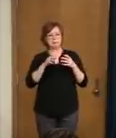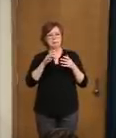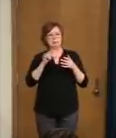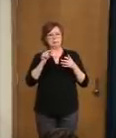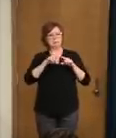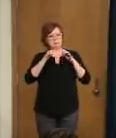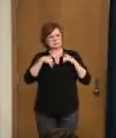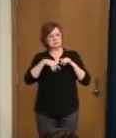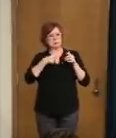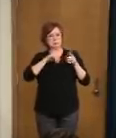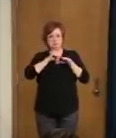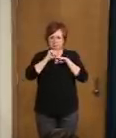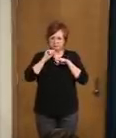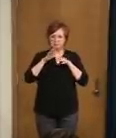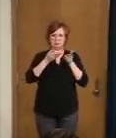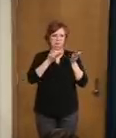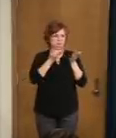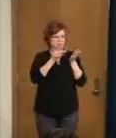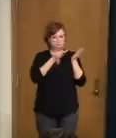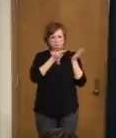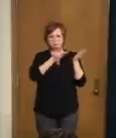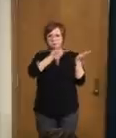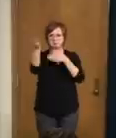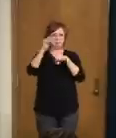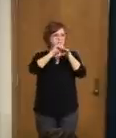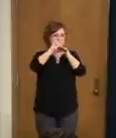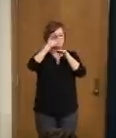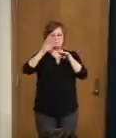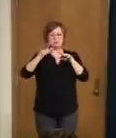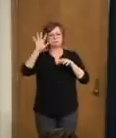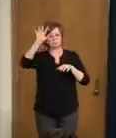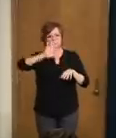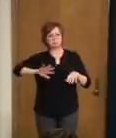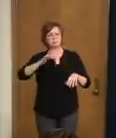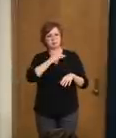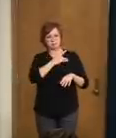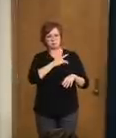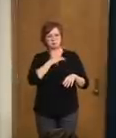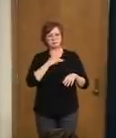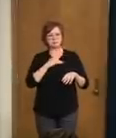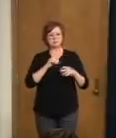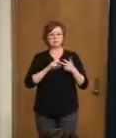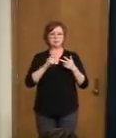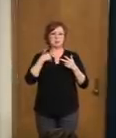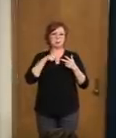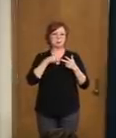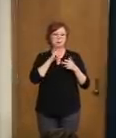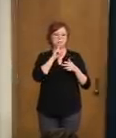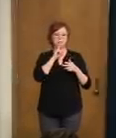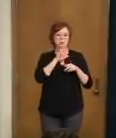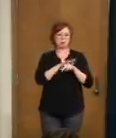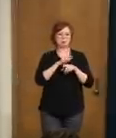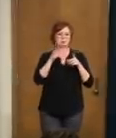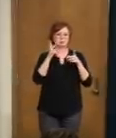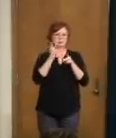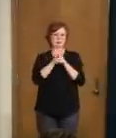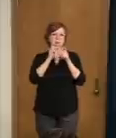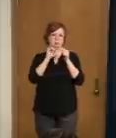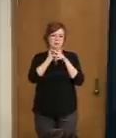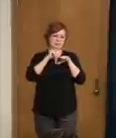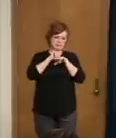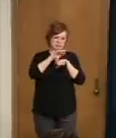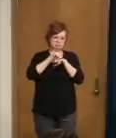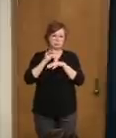this capacity as federal allocations to Saskatchewan increases in the coming weeks. Our 7-day average is